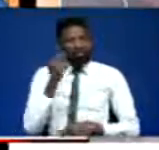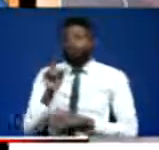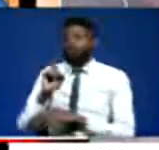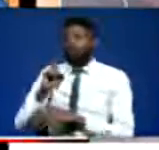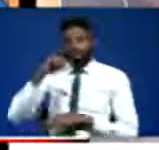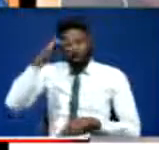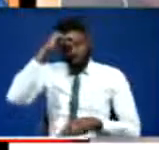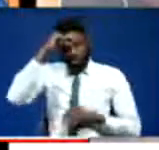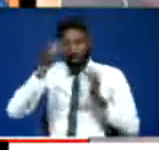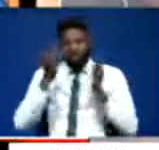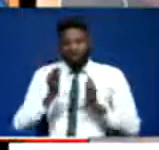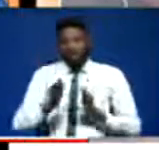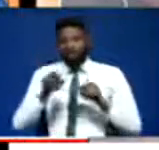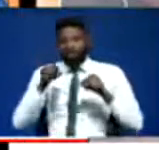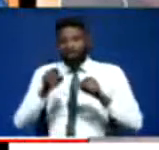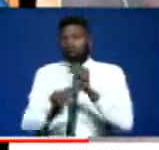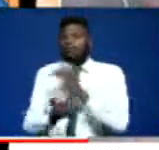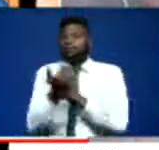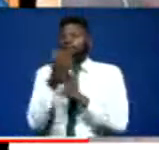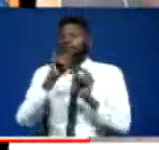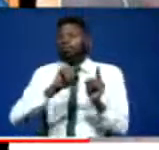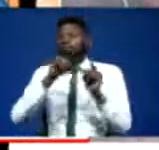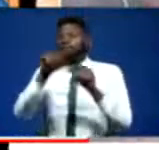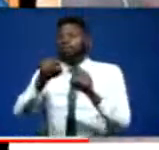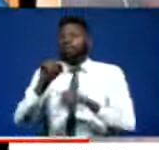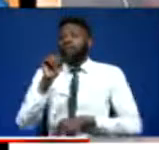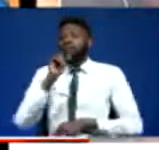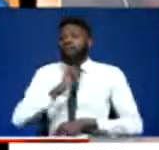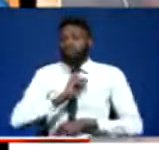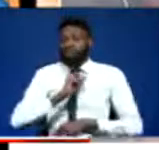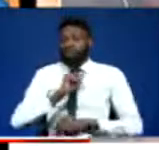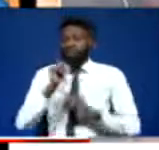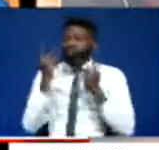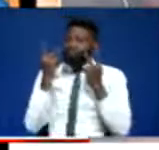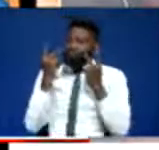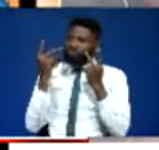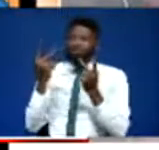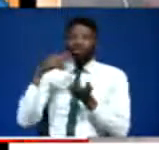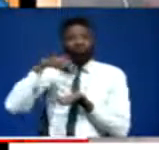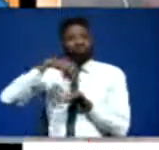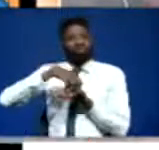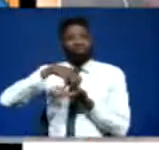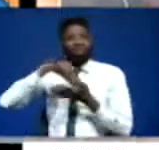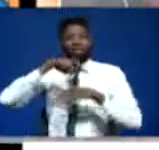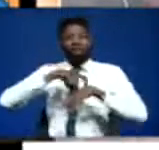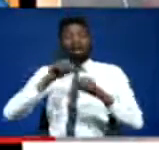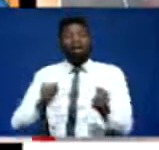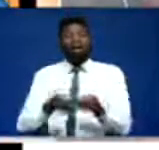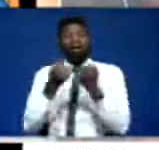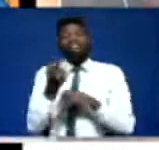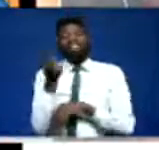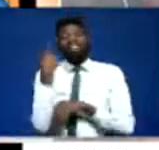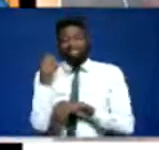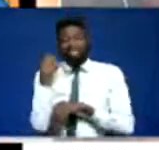this morning hours, probably to check on the situation after the building collapsed yesterday. What is the